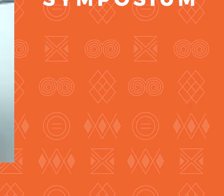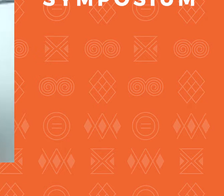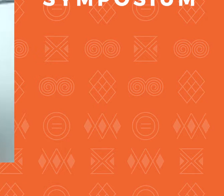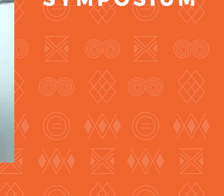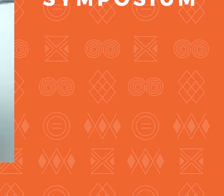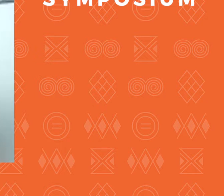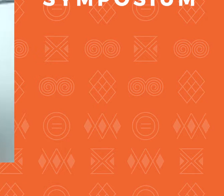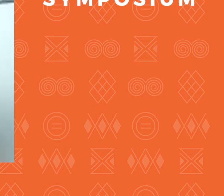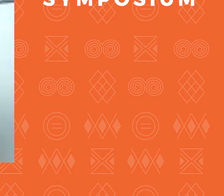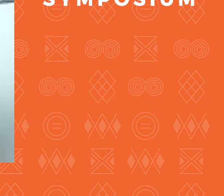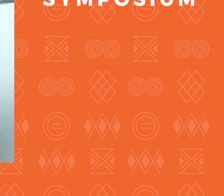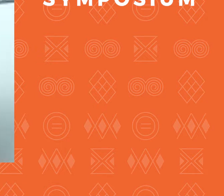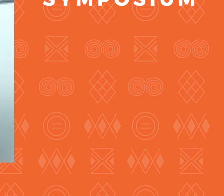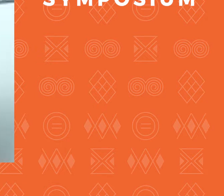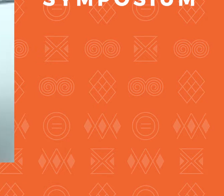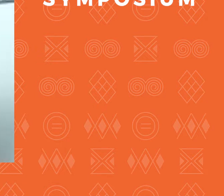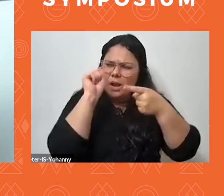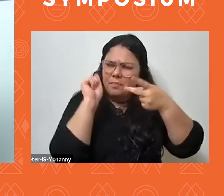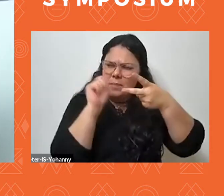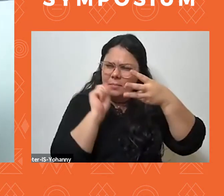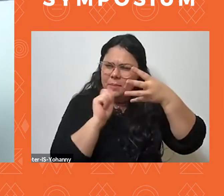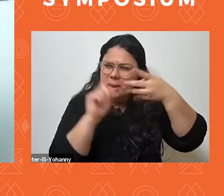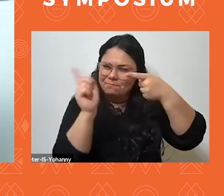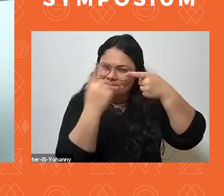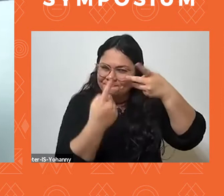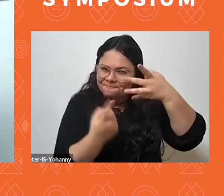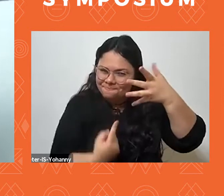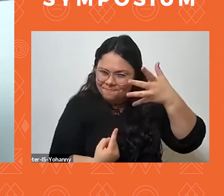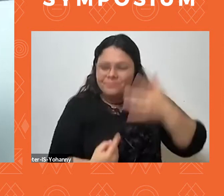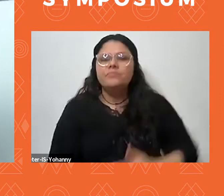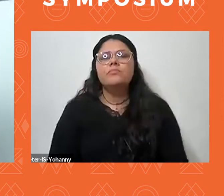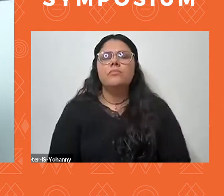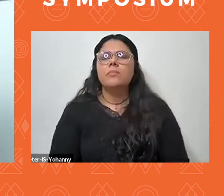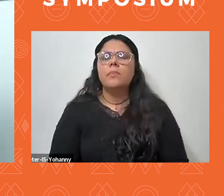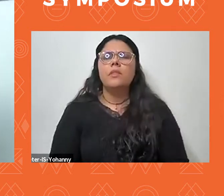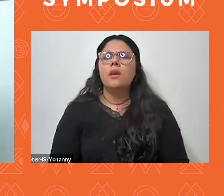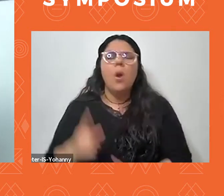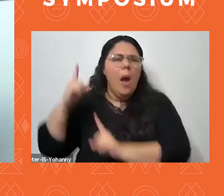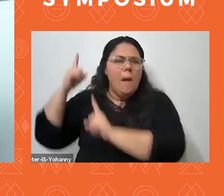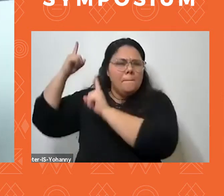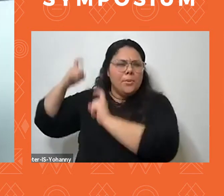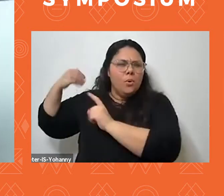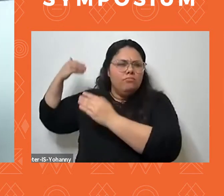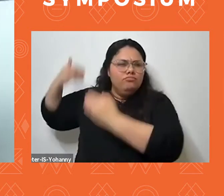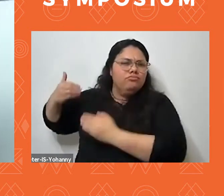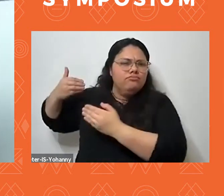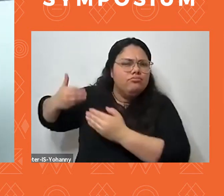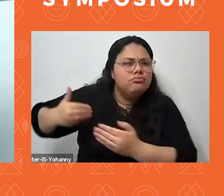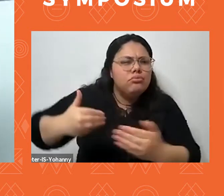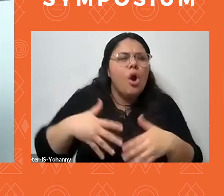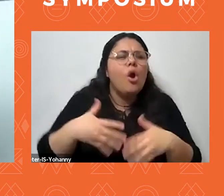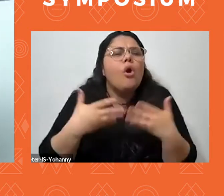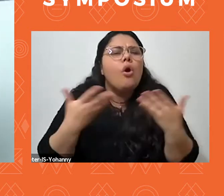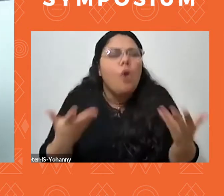Where did this journey begin? The commitments from Delhi, the outcome then of the second Men Engaged